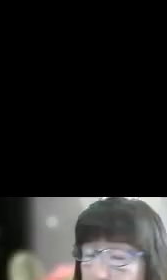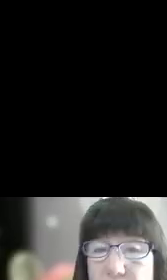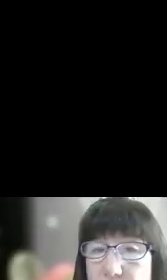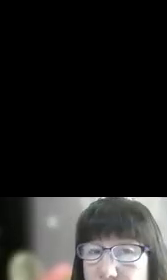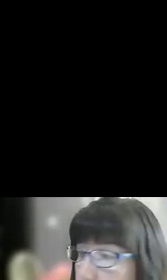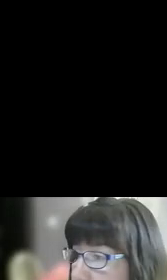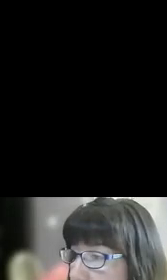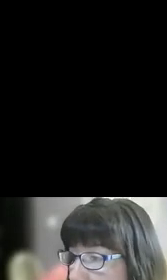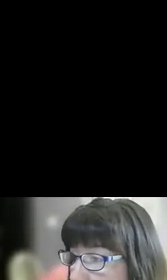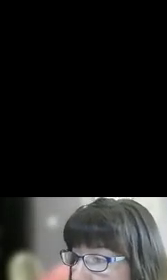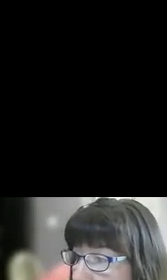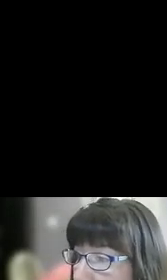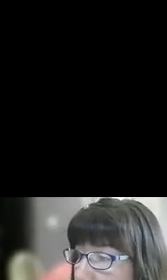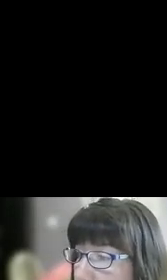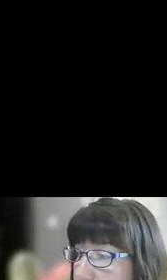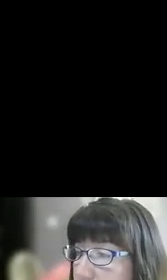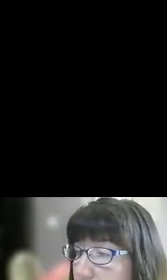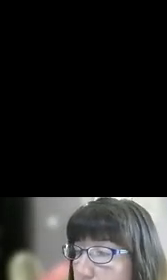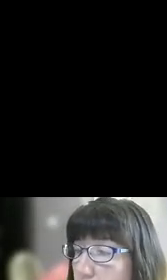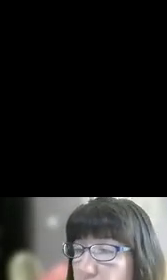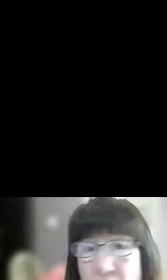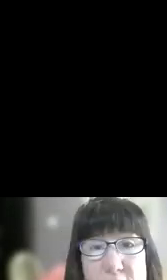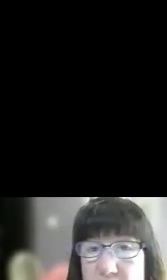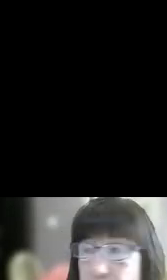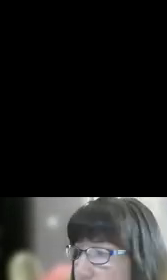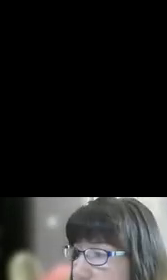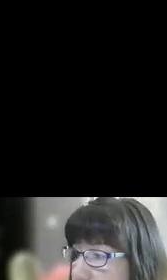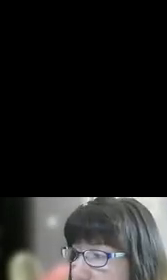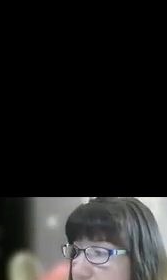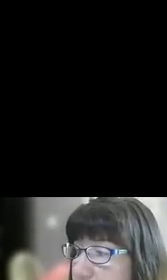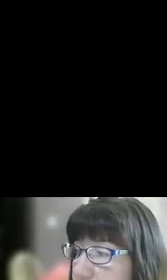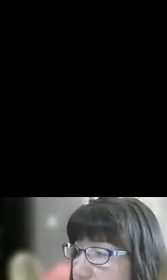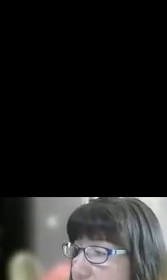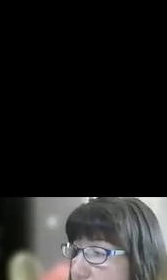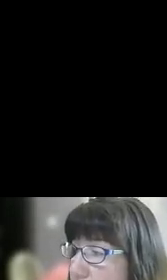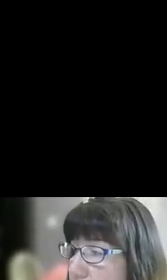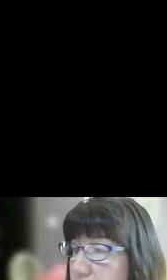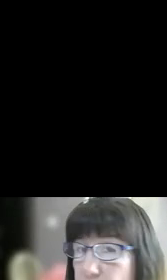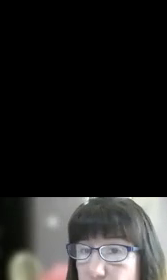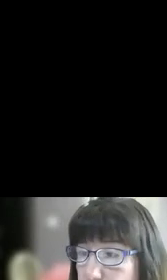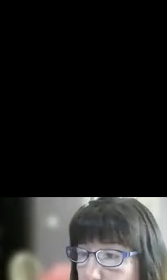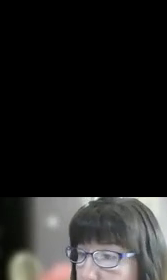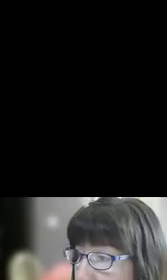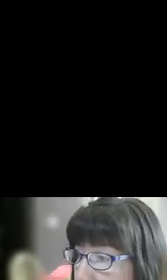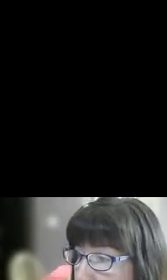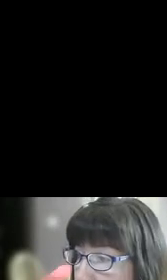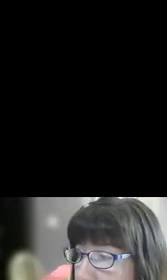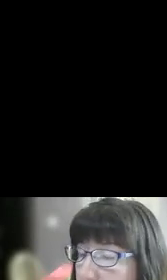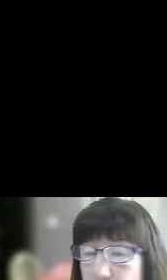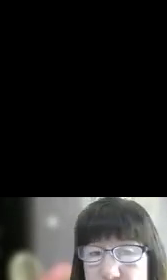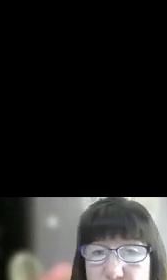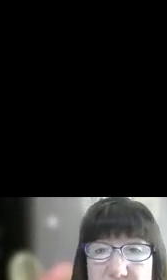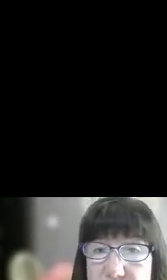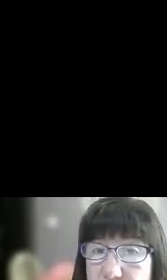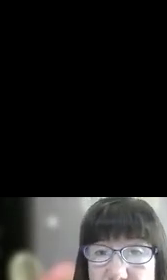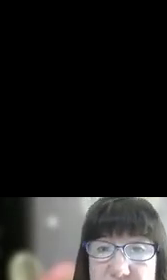Excellent. The next question that came in is, what if I'm in the Faculty of Science and I later want to switch to the Faculty of Arts?